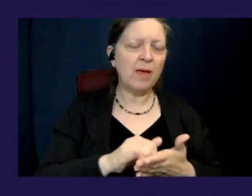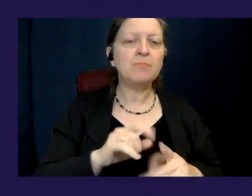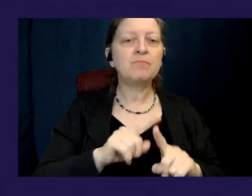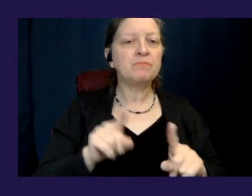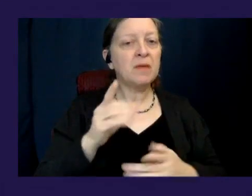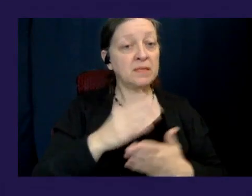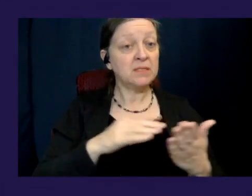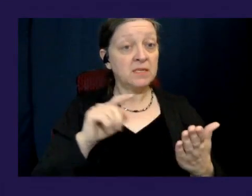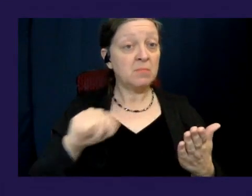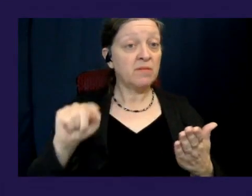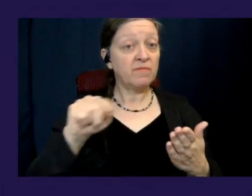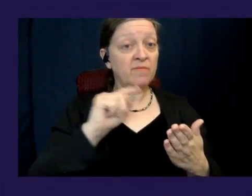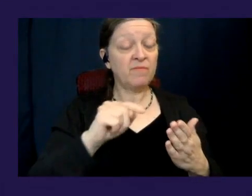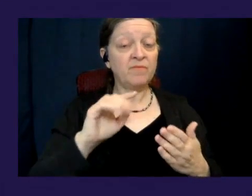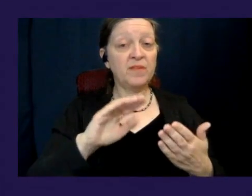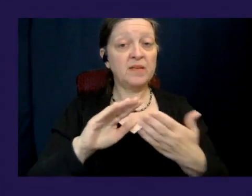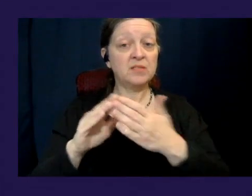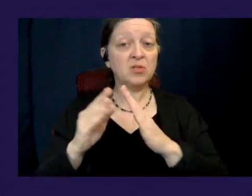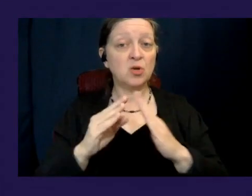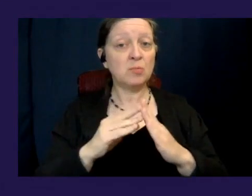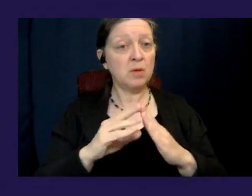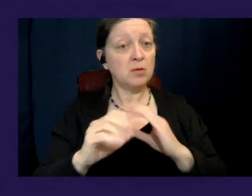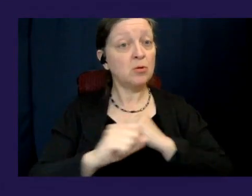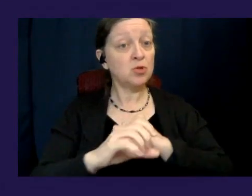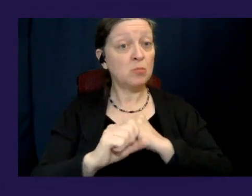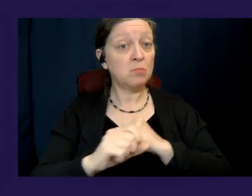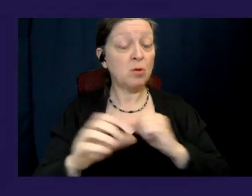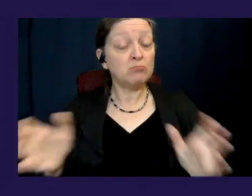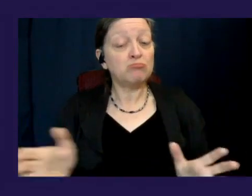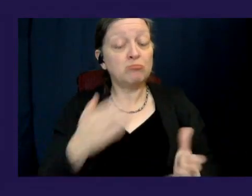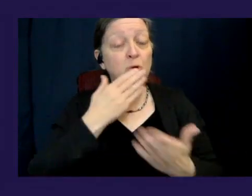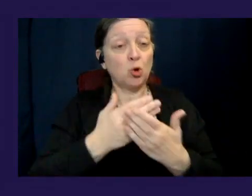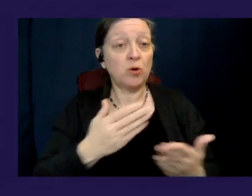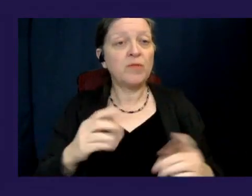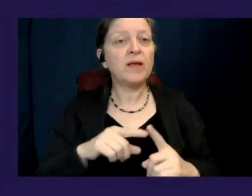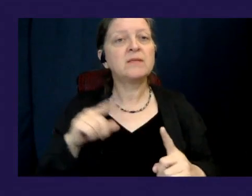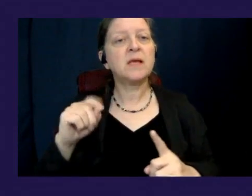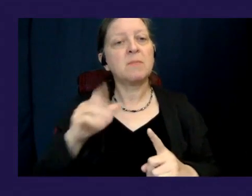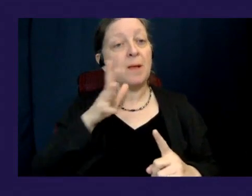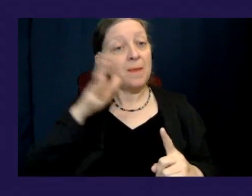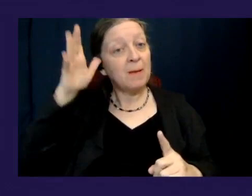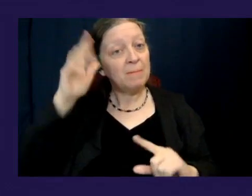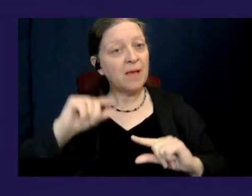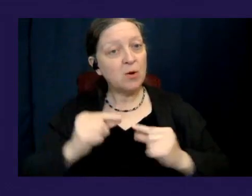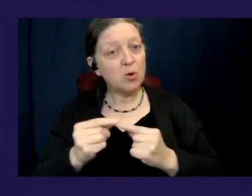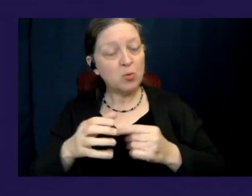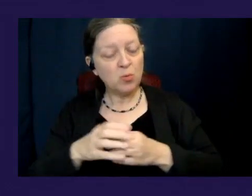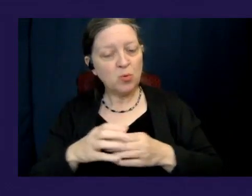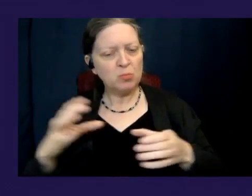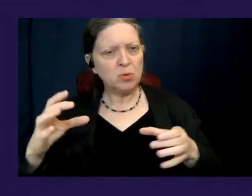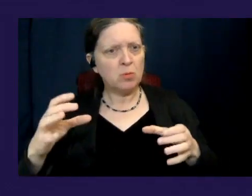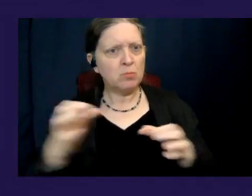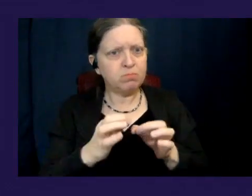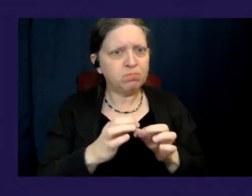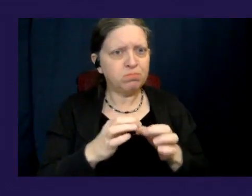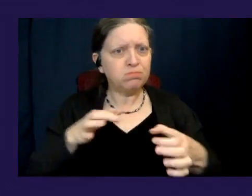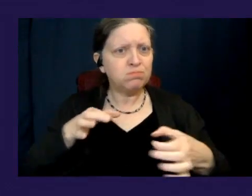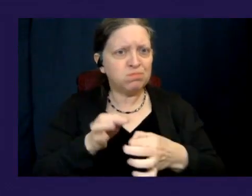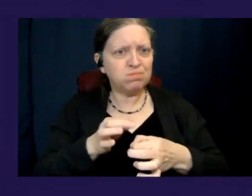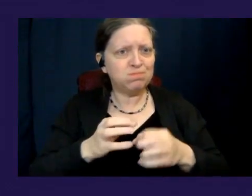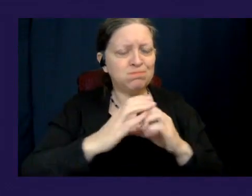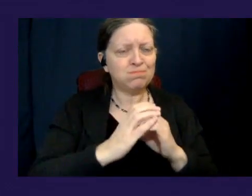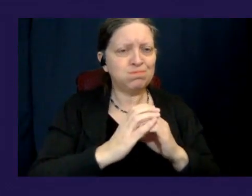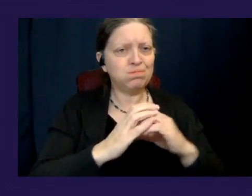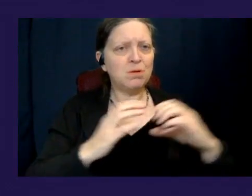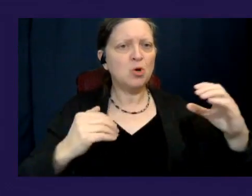very, probably promoting very good things, but they moved very, very close together in early 2020 and became the source of each other's